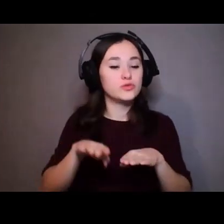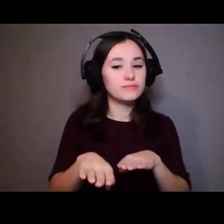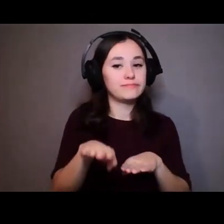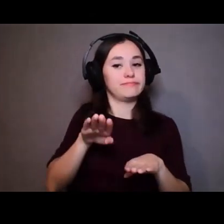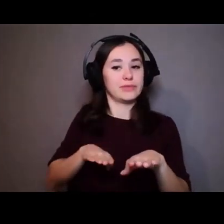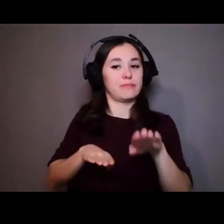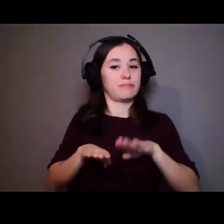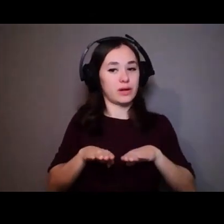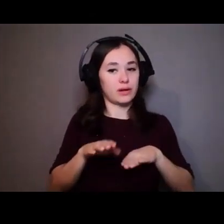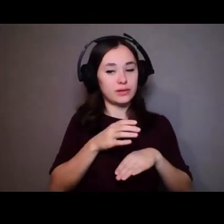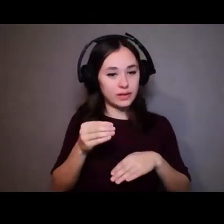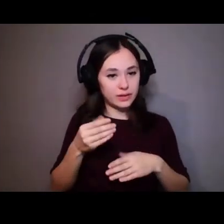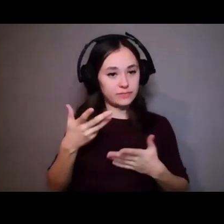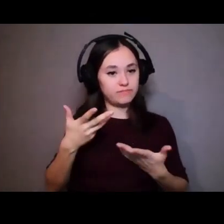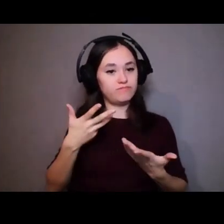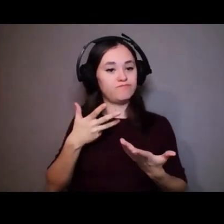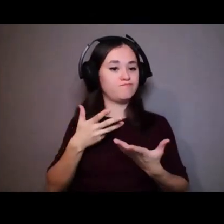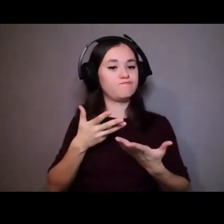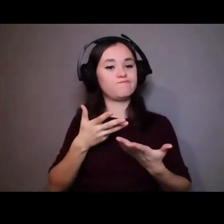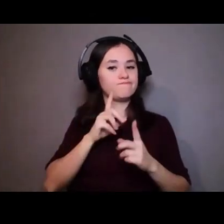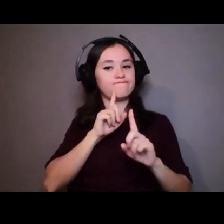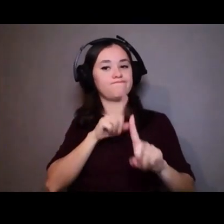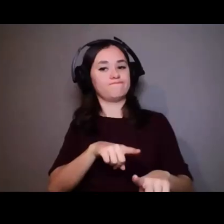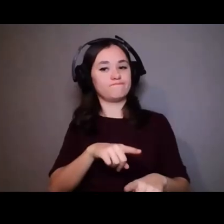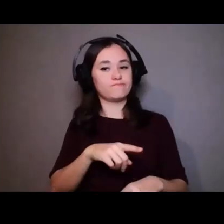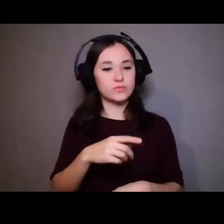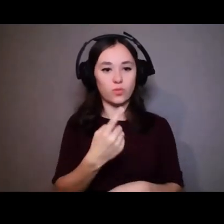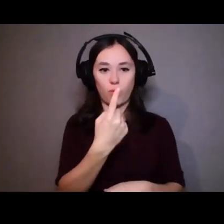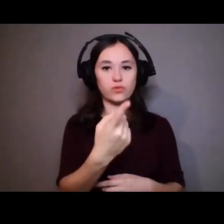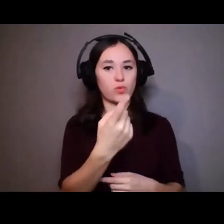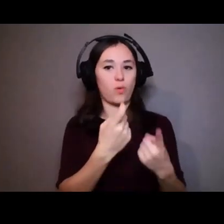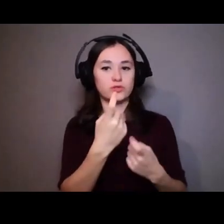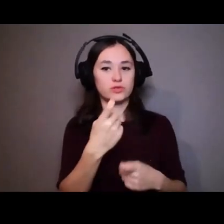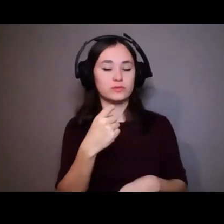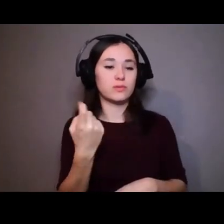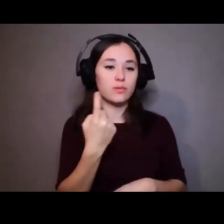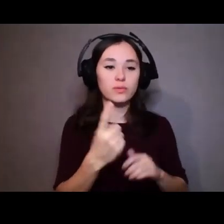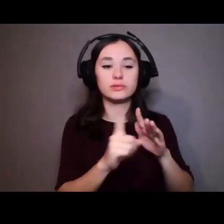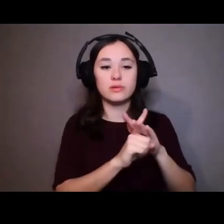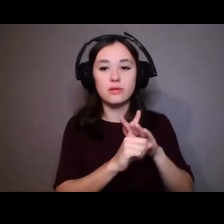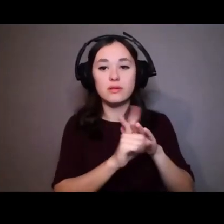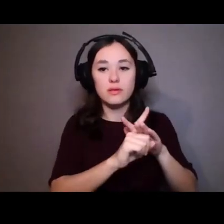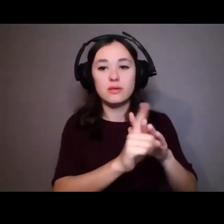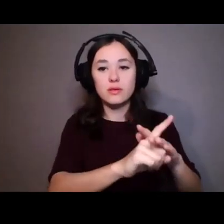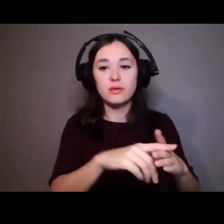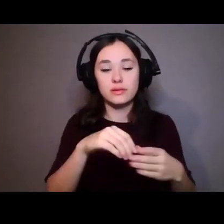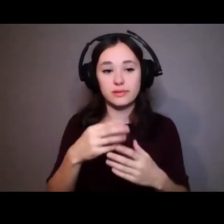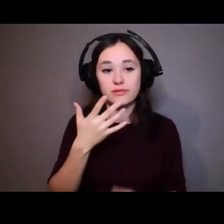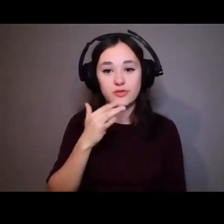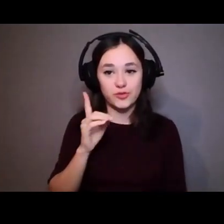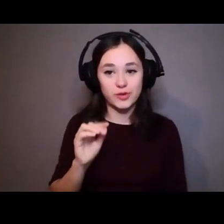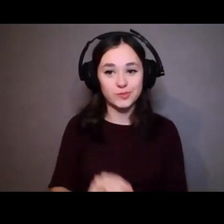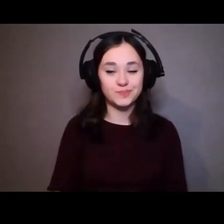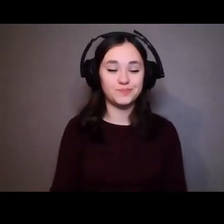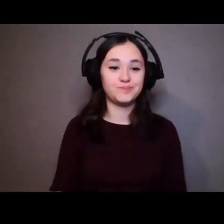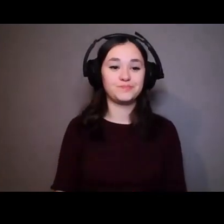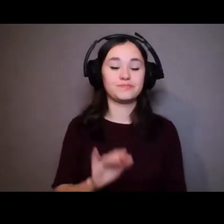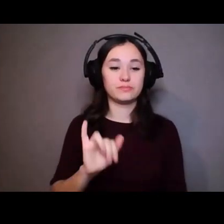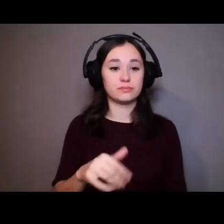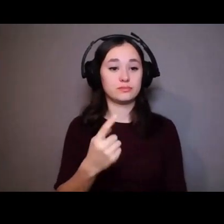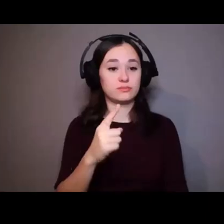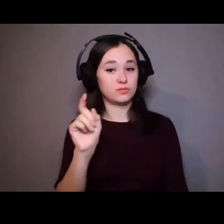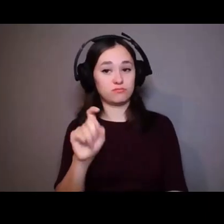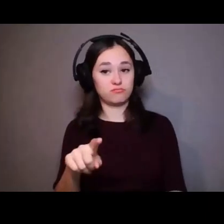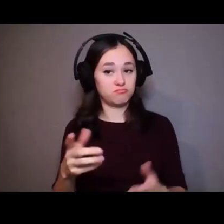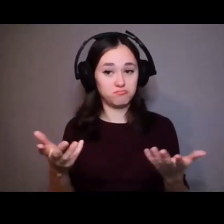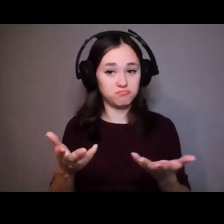key question that has come up again and again and again in Colorado. The key question, of course,